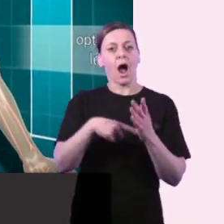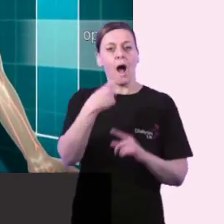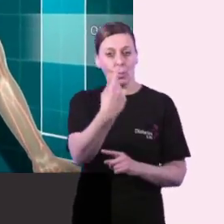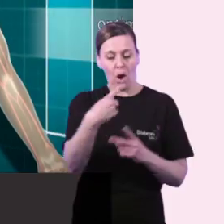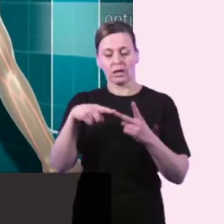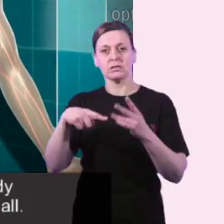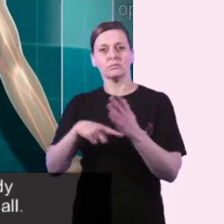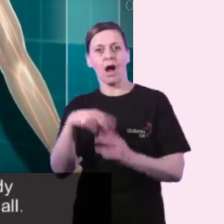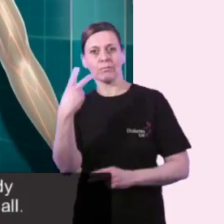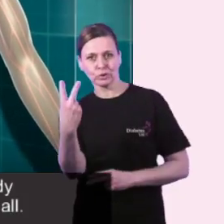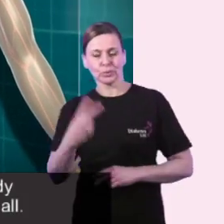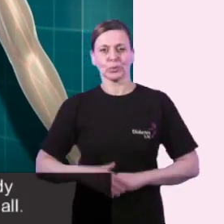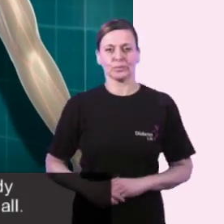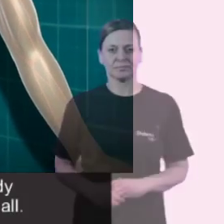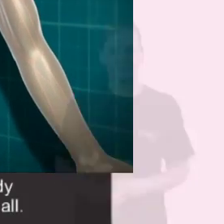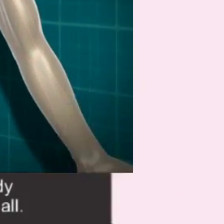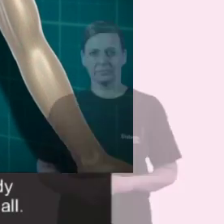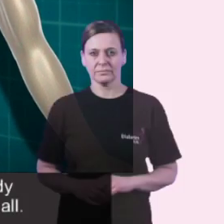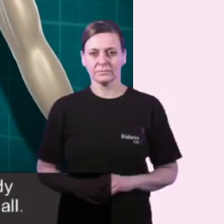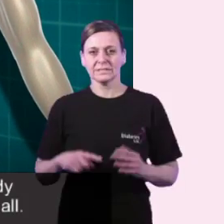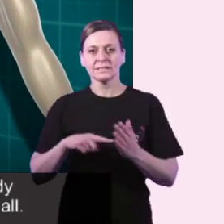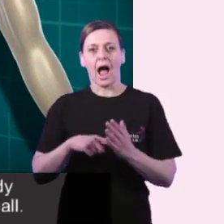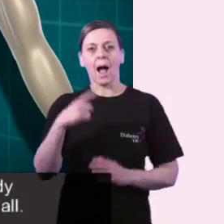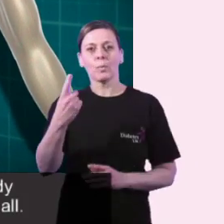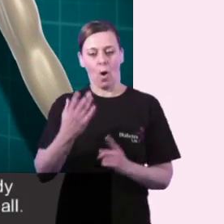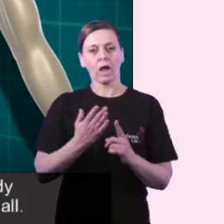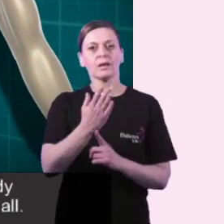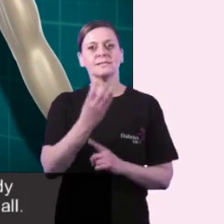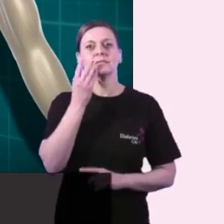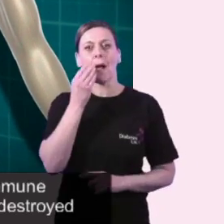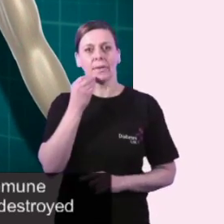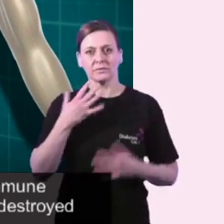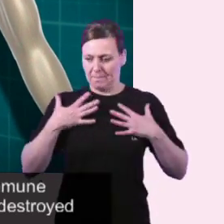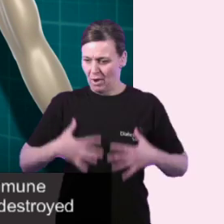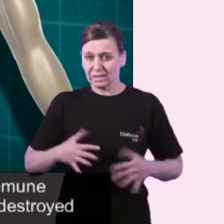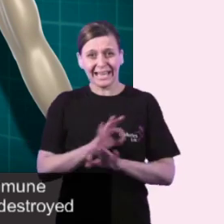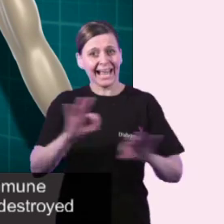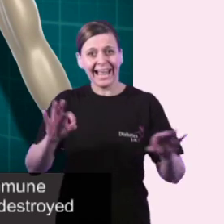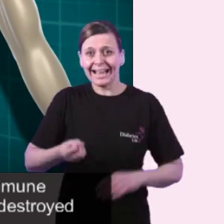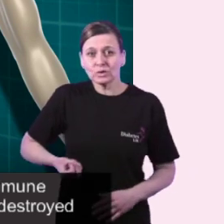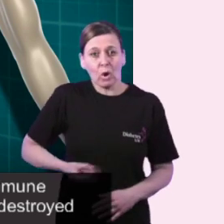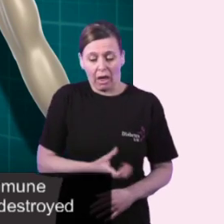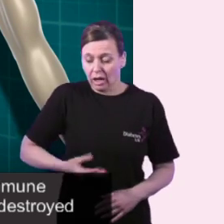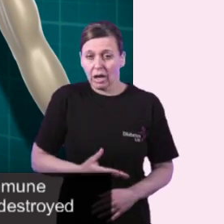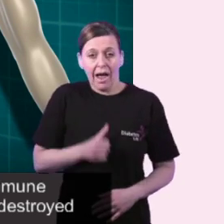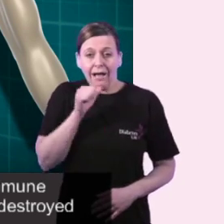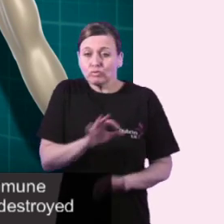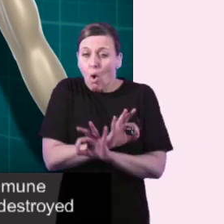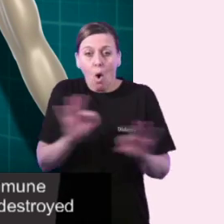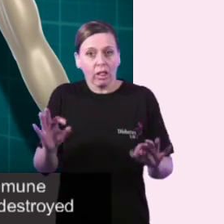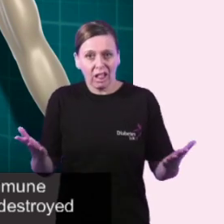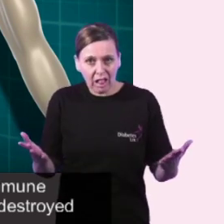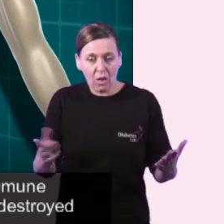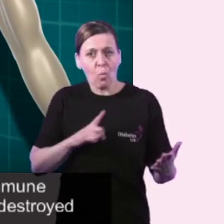In type 1 diabetes the body isn't making any insulin at all. This is because of an autoimmune response